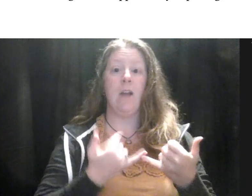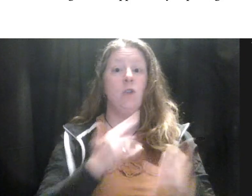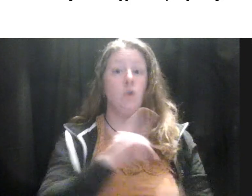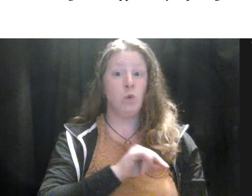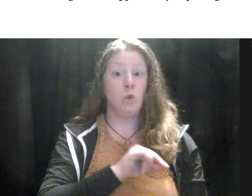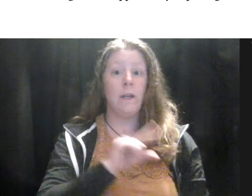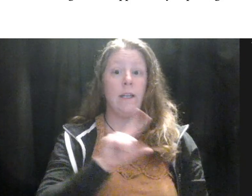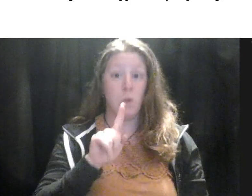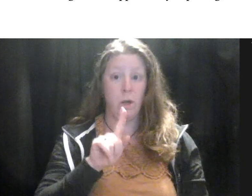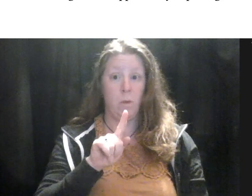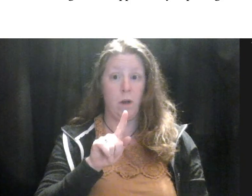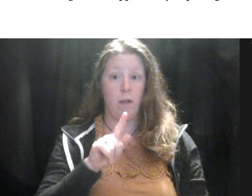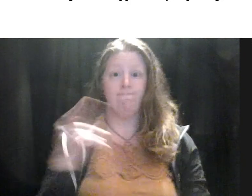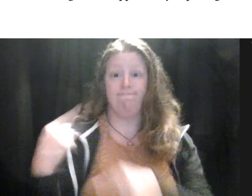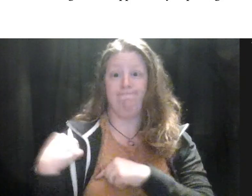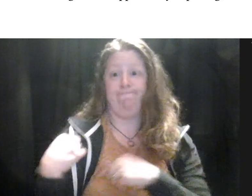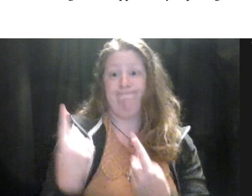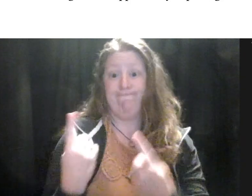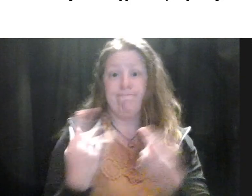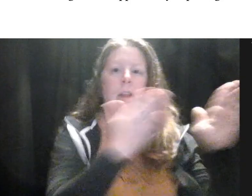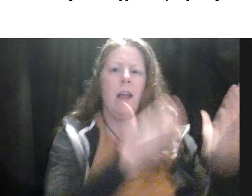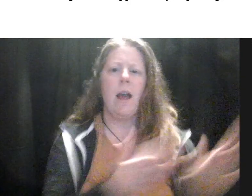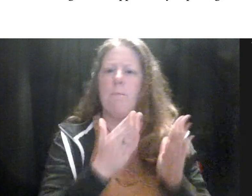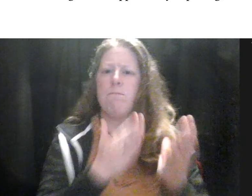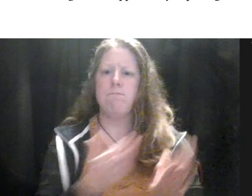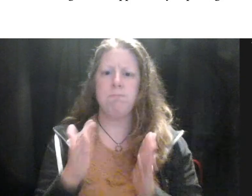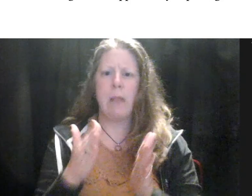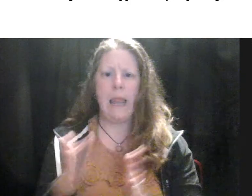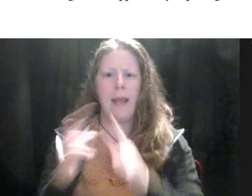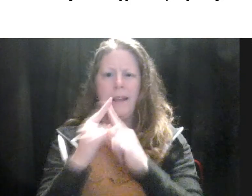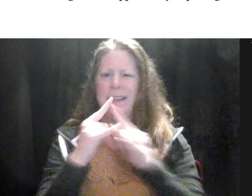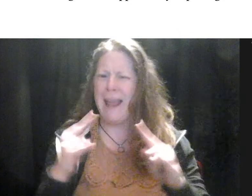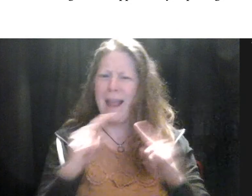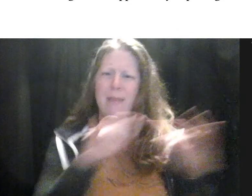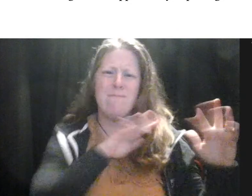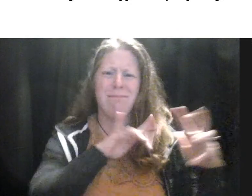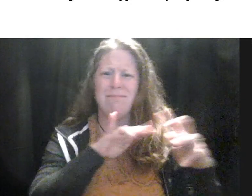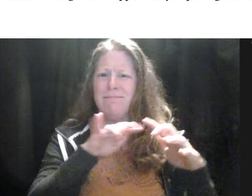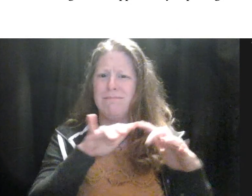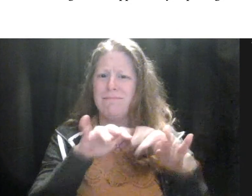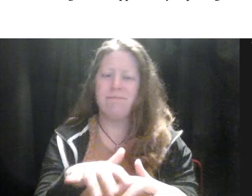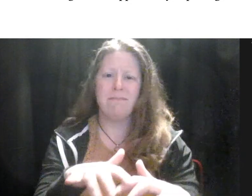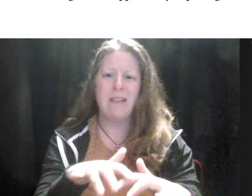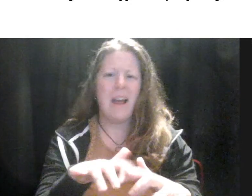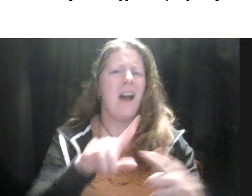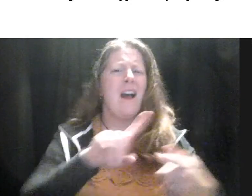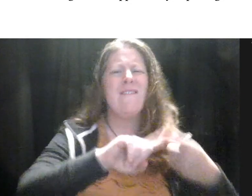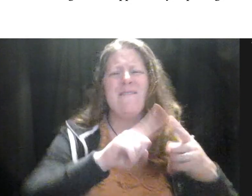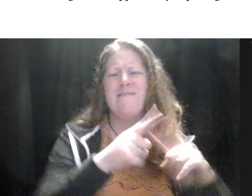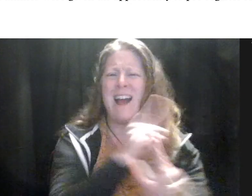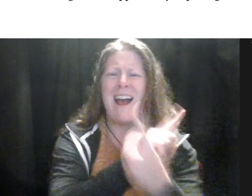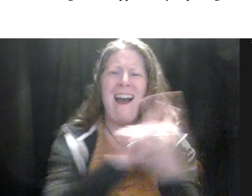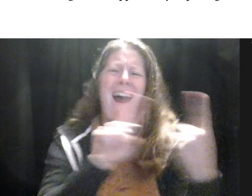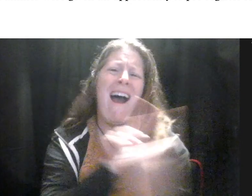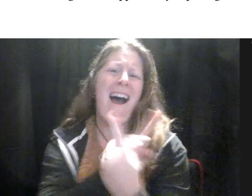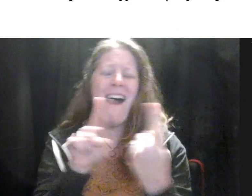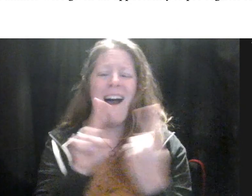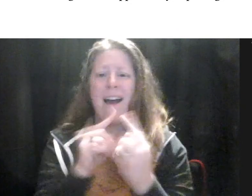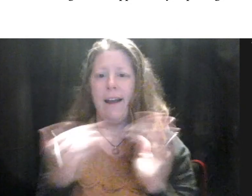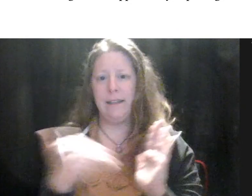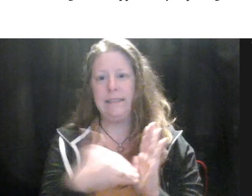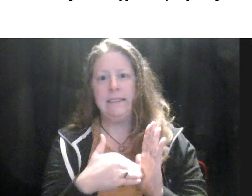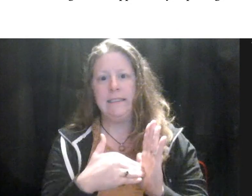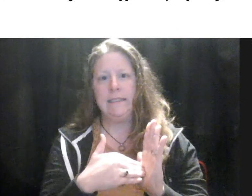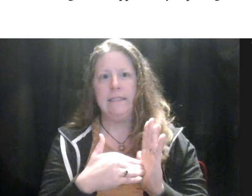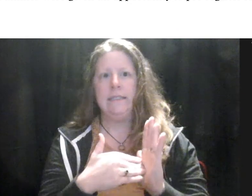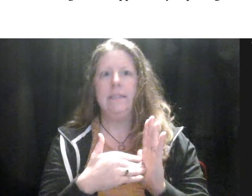safely. Now, during 2021, we have been planning to have camp, coming back together with our